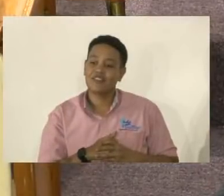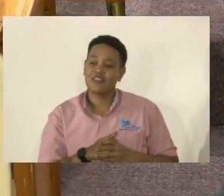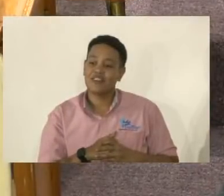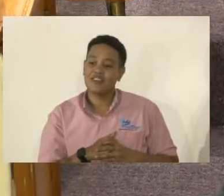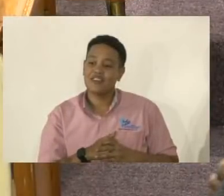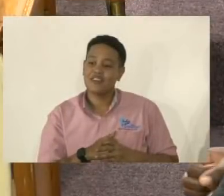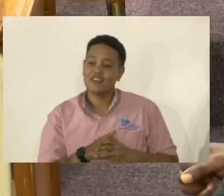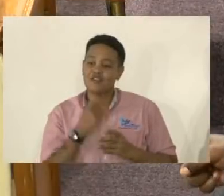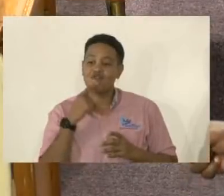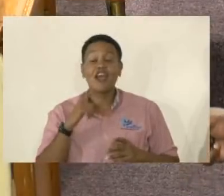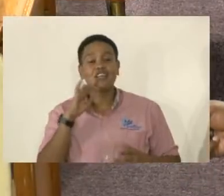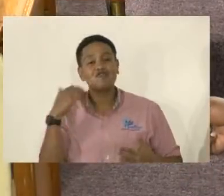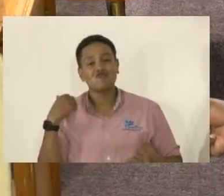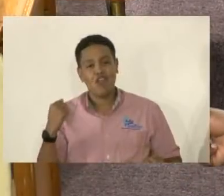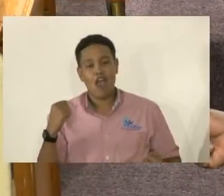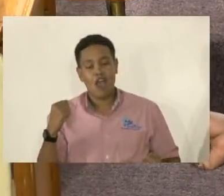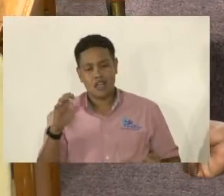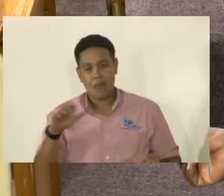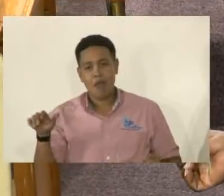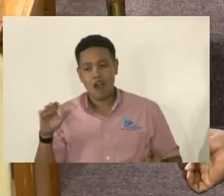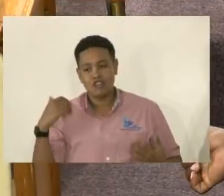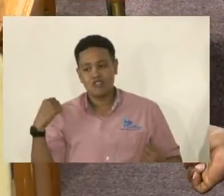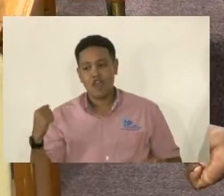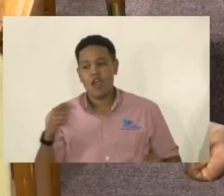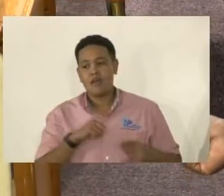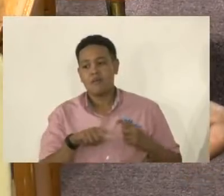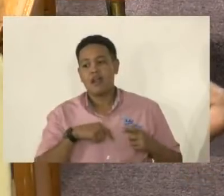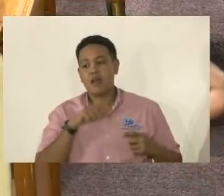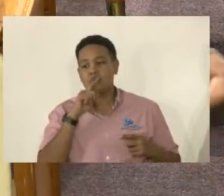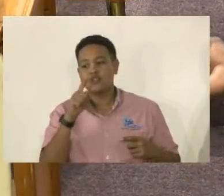strong. But I expect the